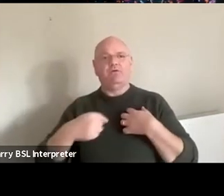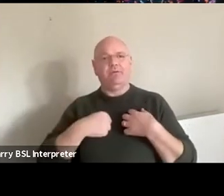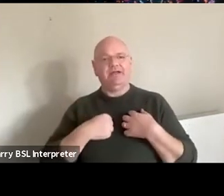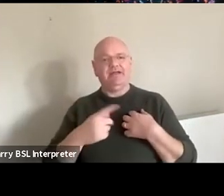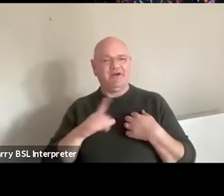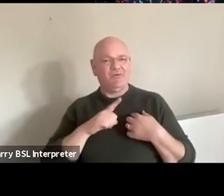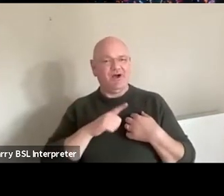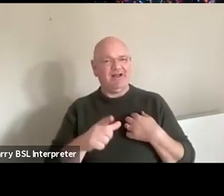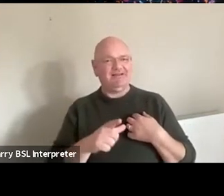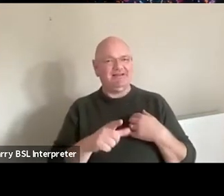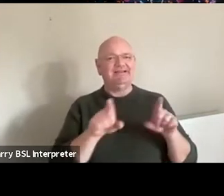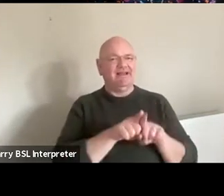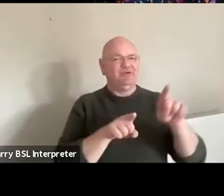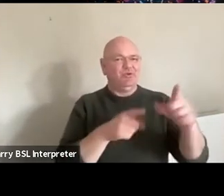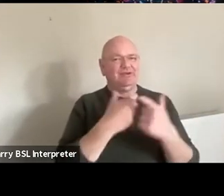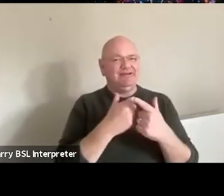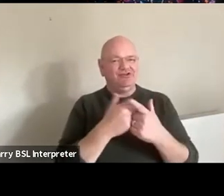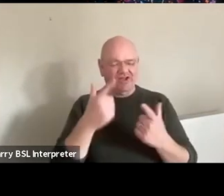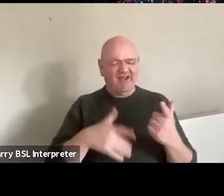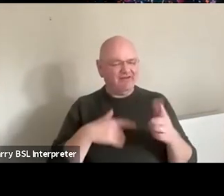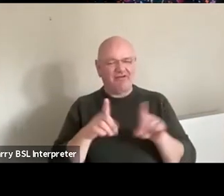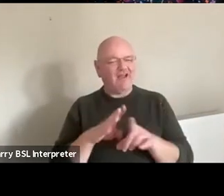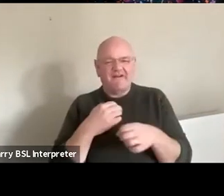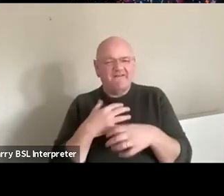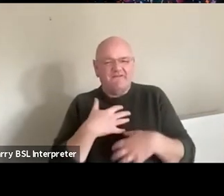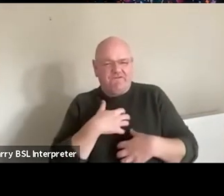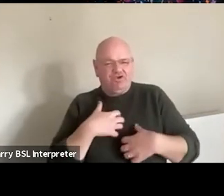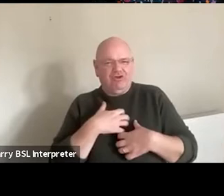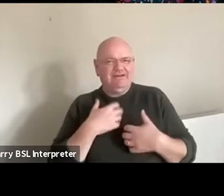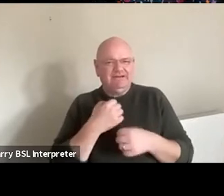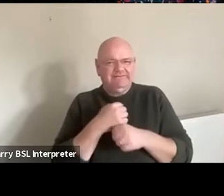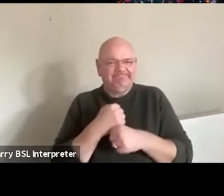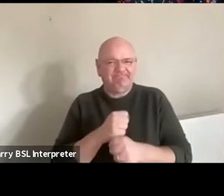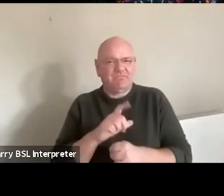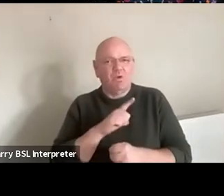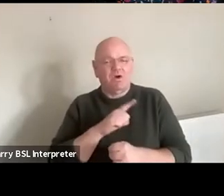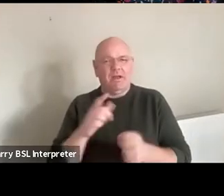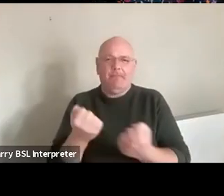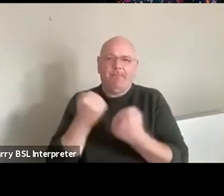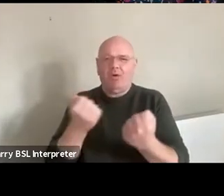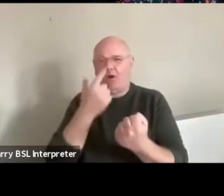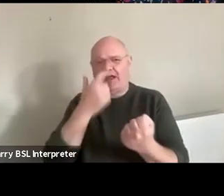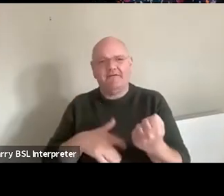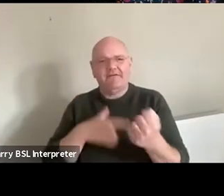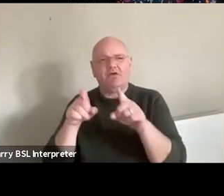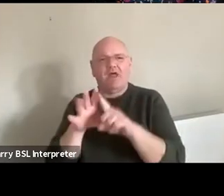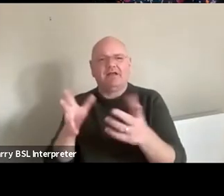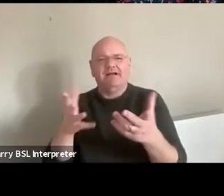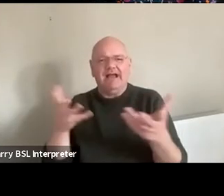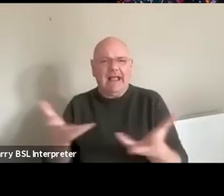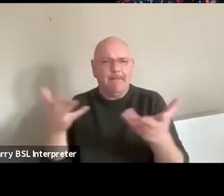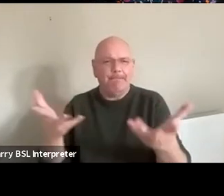frustration with the game we play about power, particularly in schools. I'll leave it there for now,